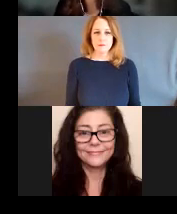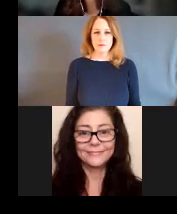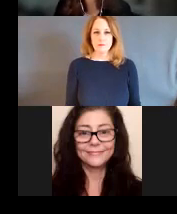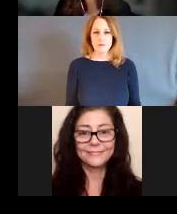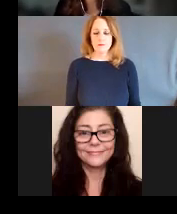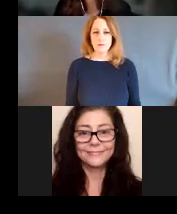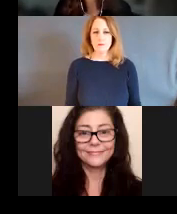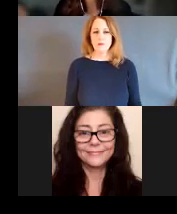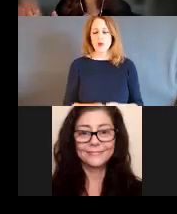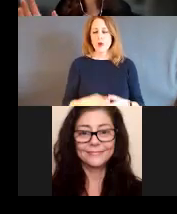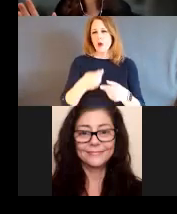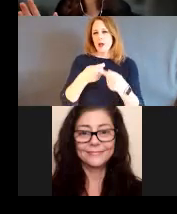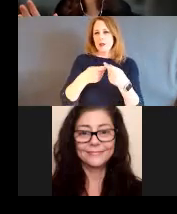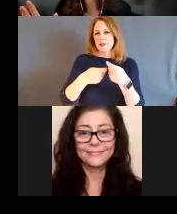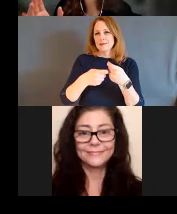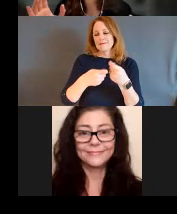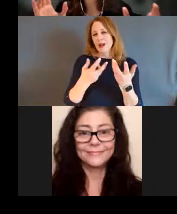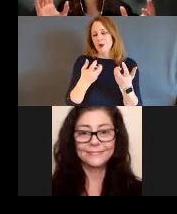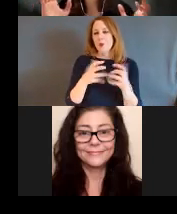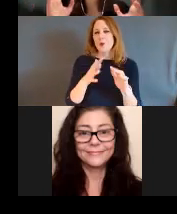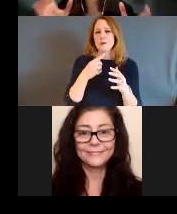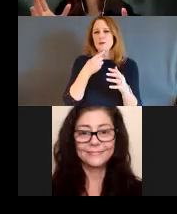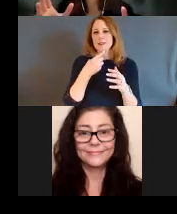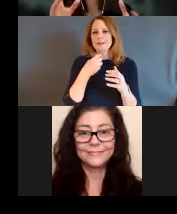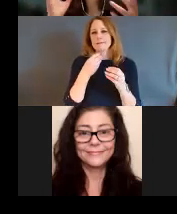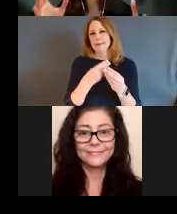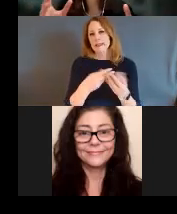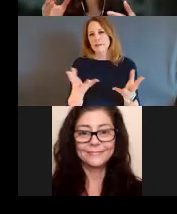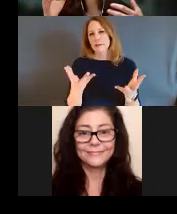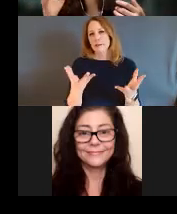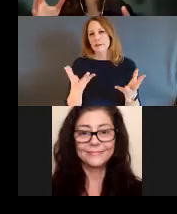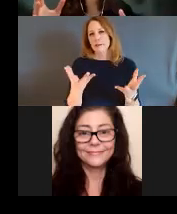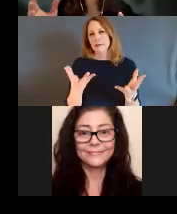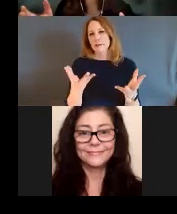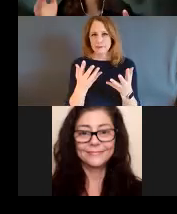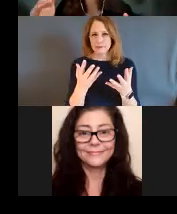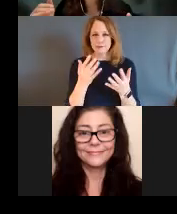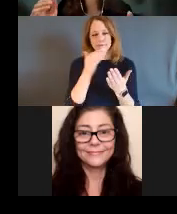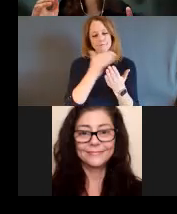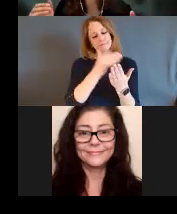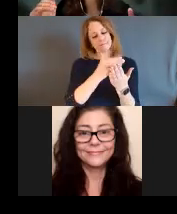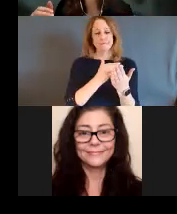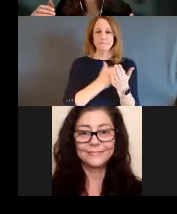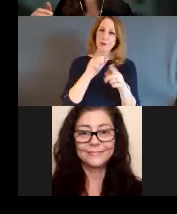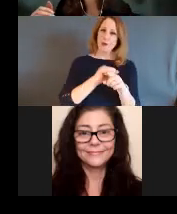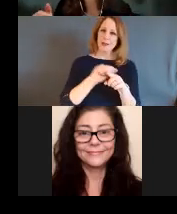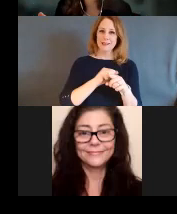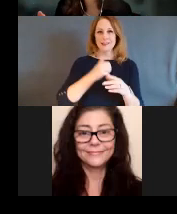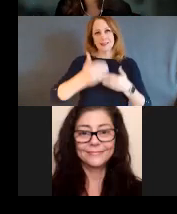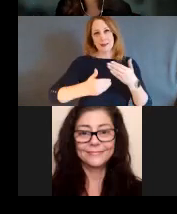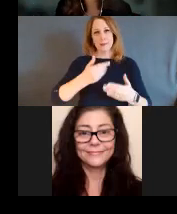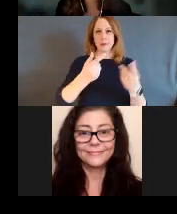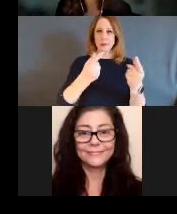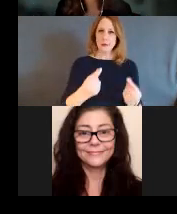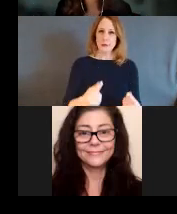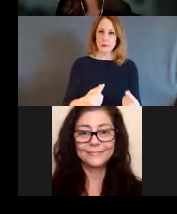So instead of giving you a set of like practices or procedures or steps of what is a